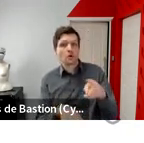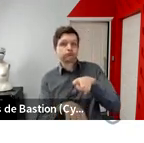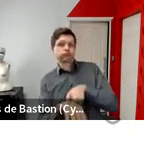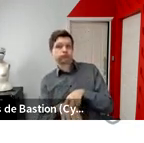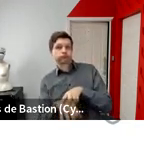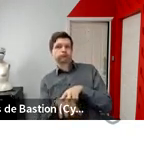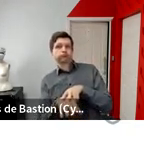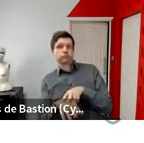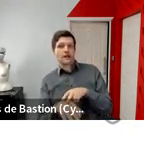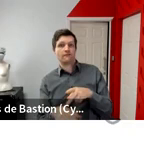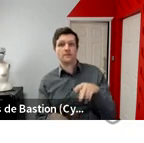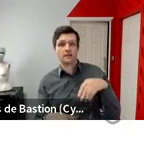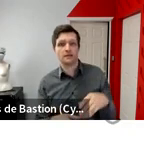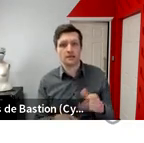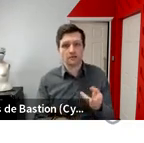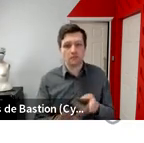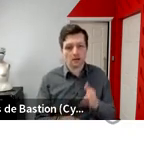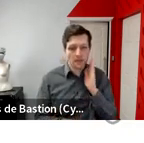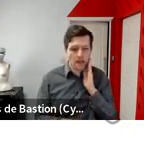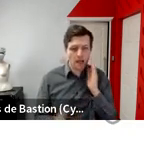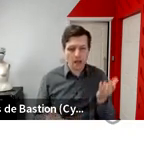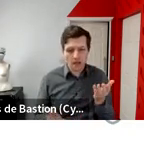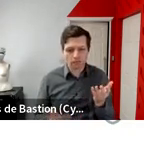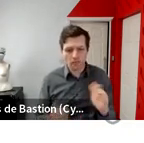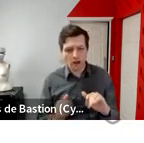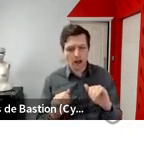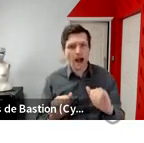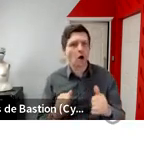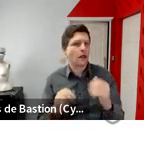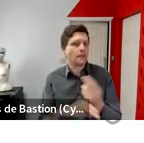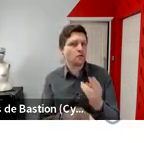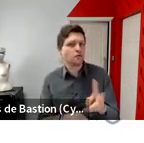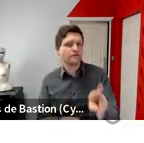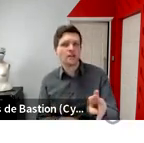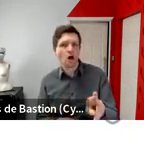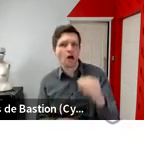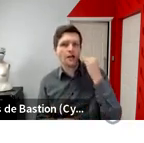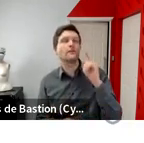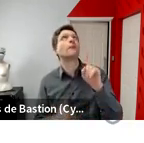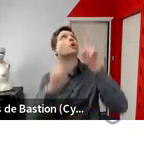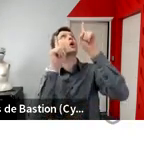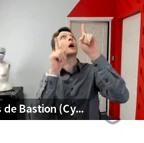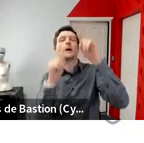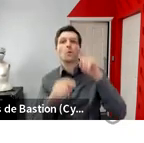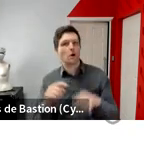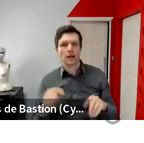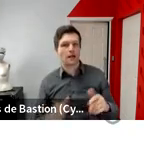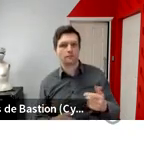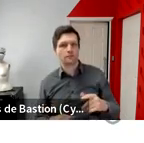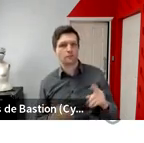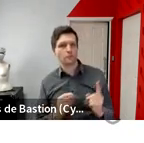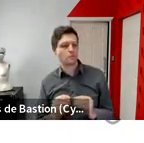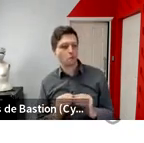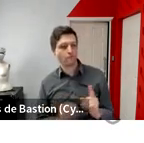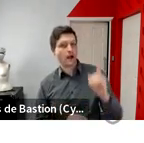or maybe they're temporarily disabled, maybe they have to be on bed rest for some reason, how could they use VR